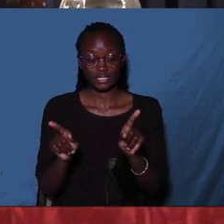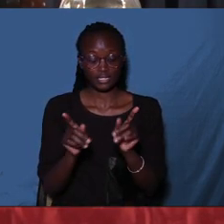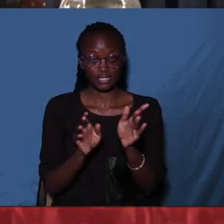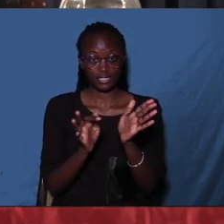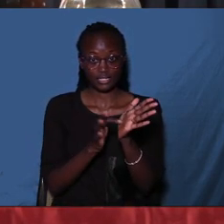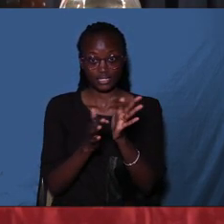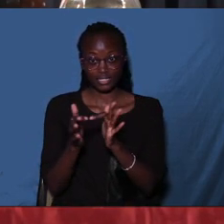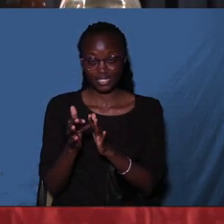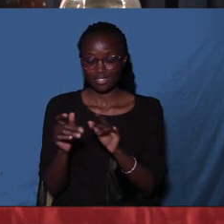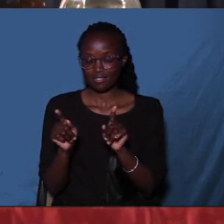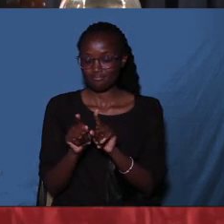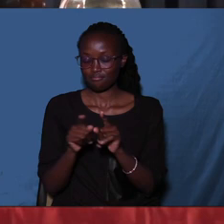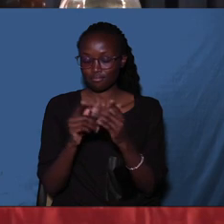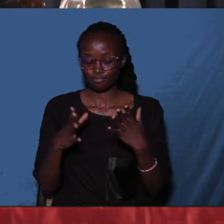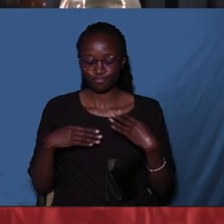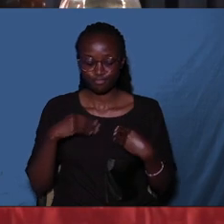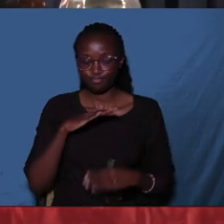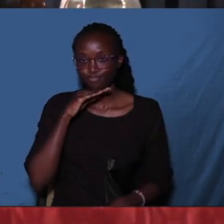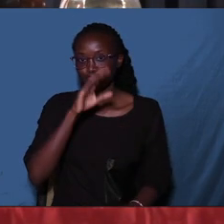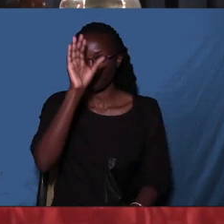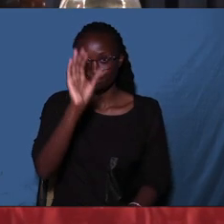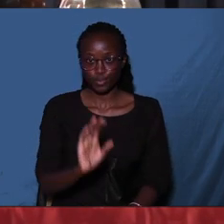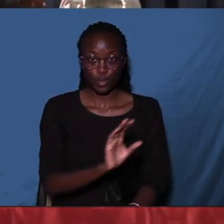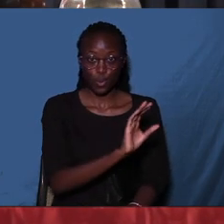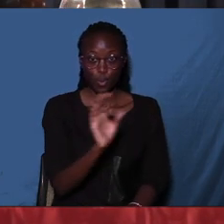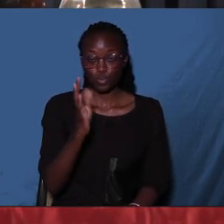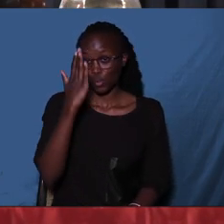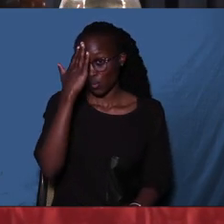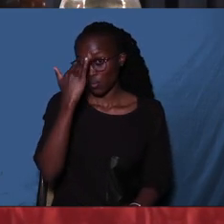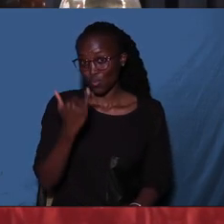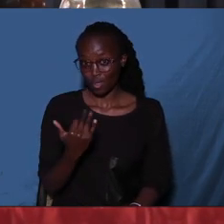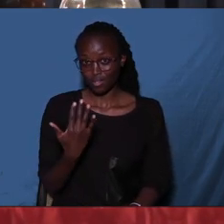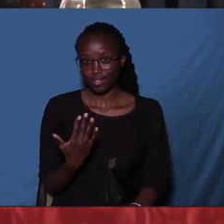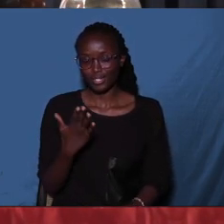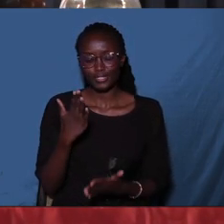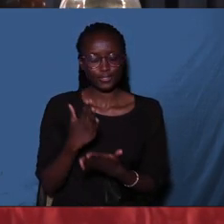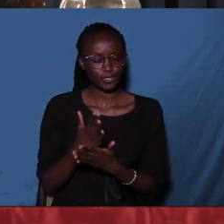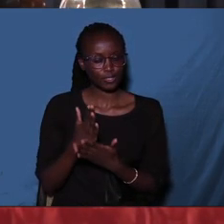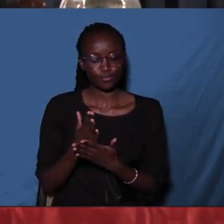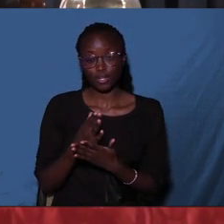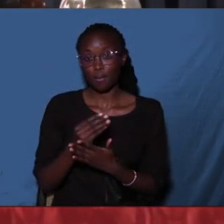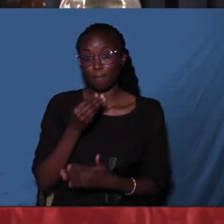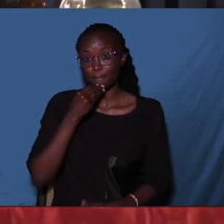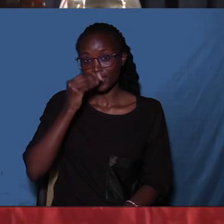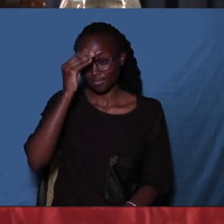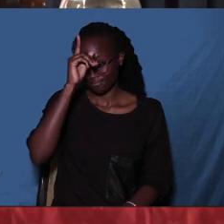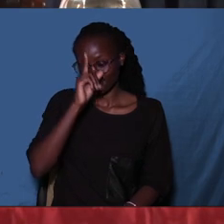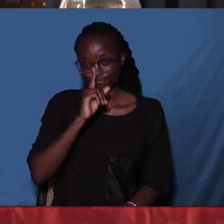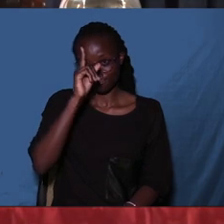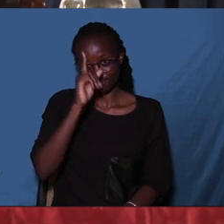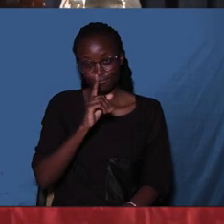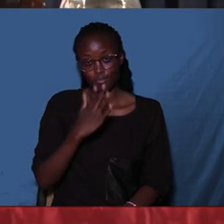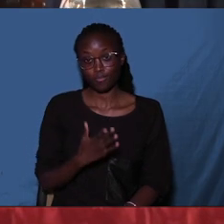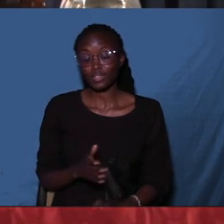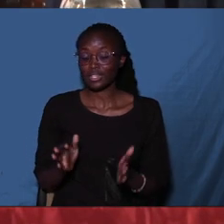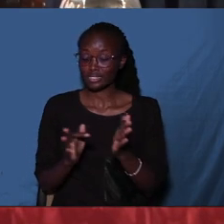so much loud when he was talking to the Pharisees and the scribes and pointing out to them the issues of hypocrisy,